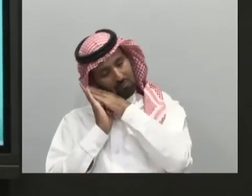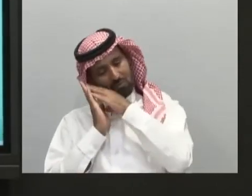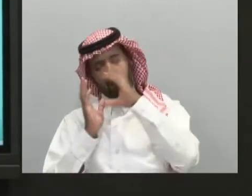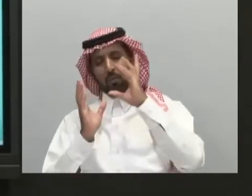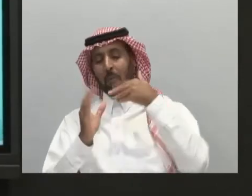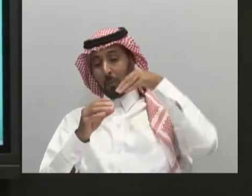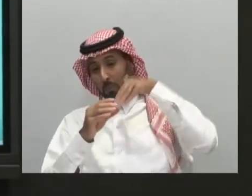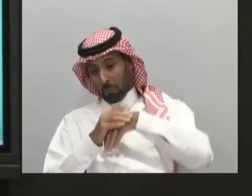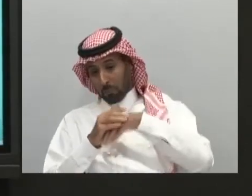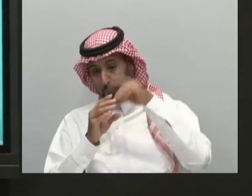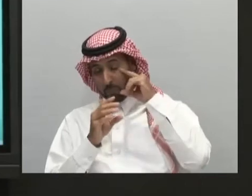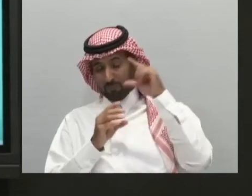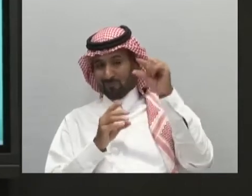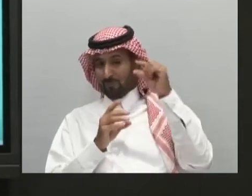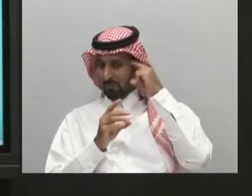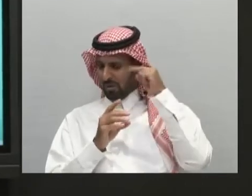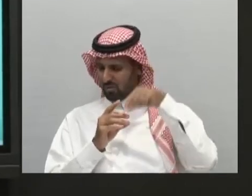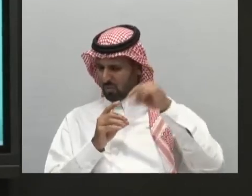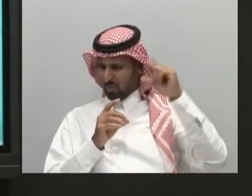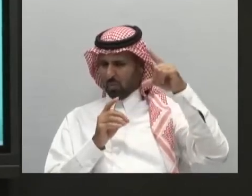read and decide after reading.